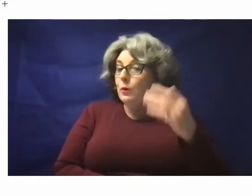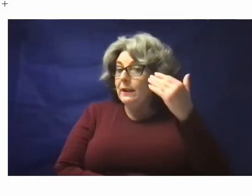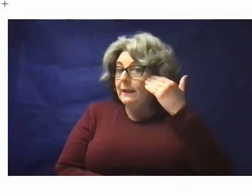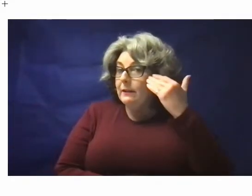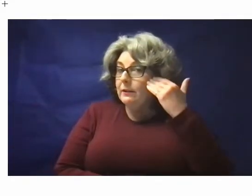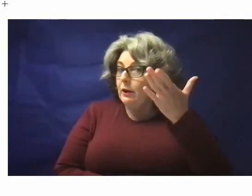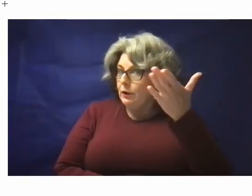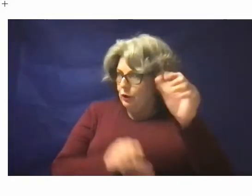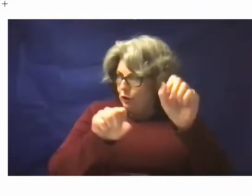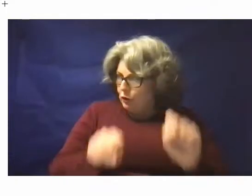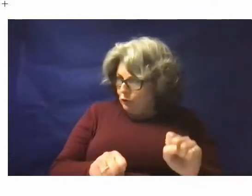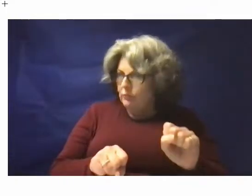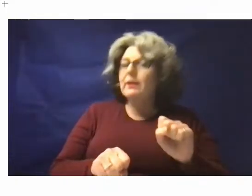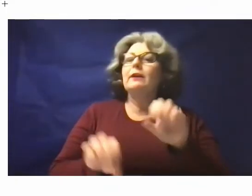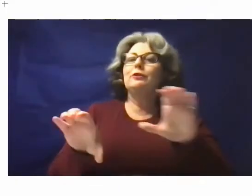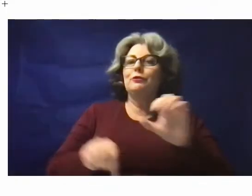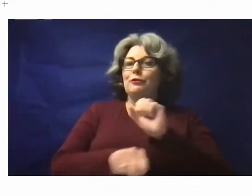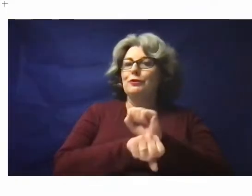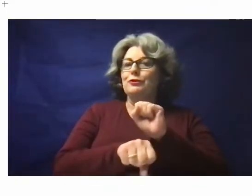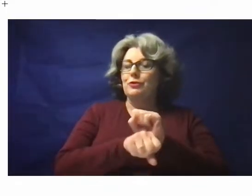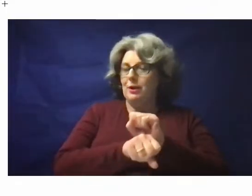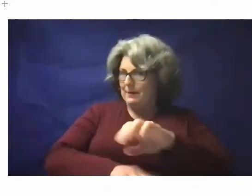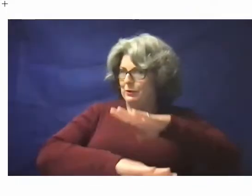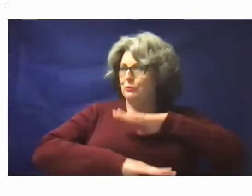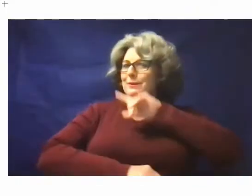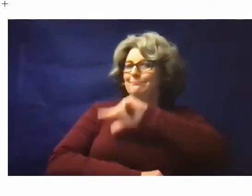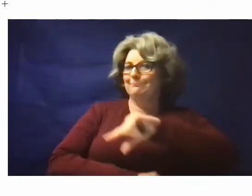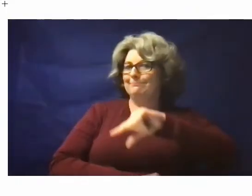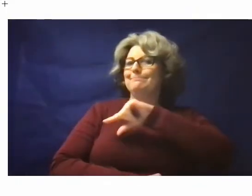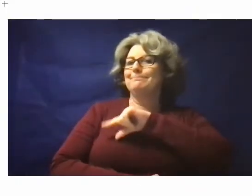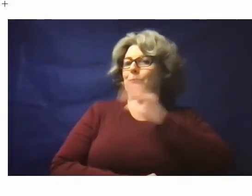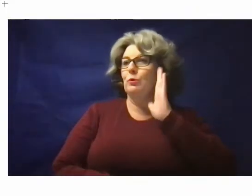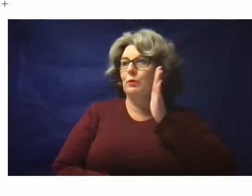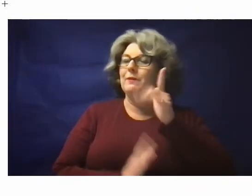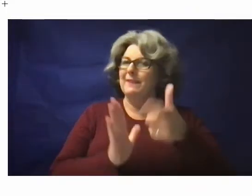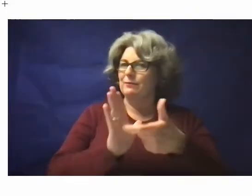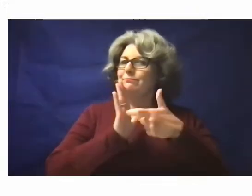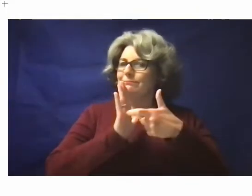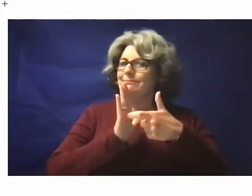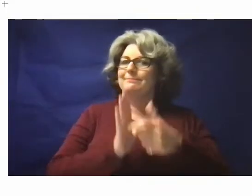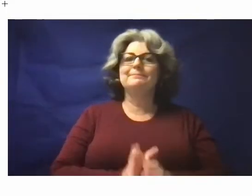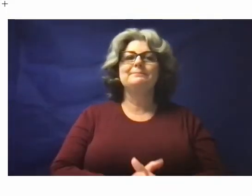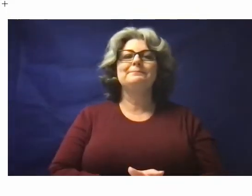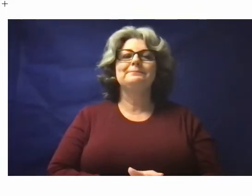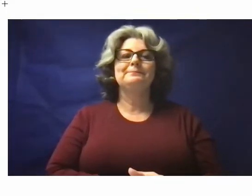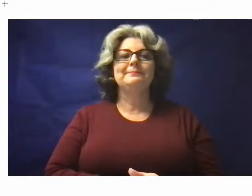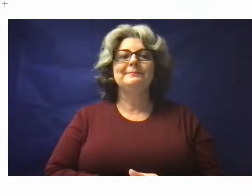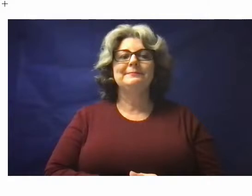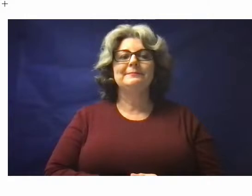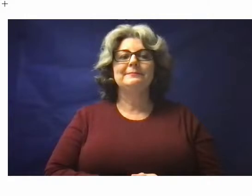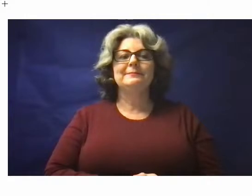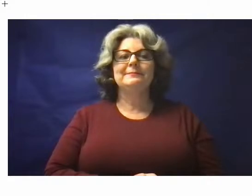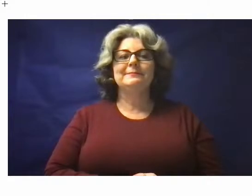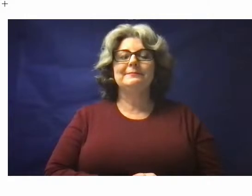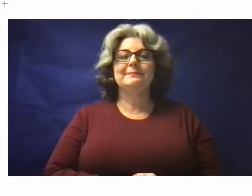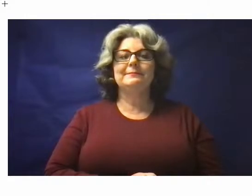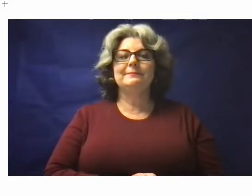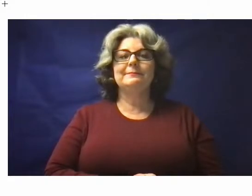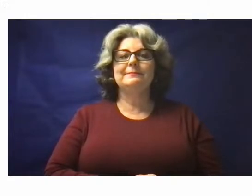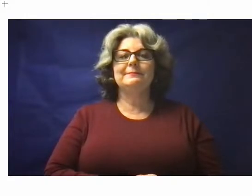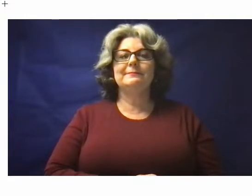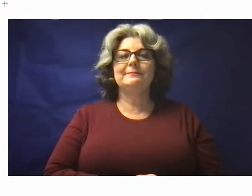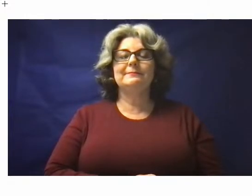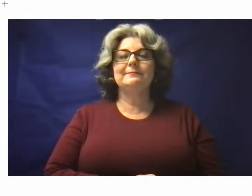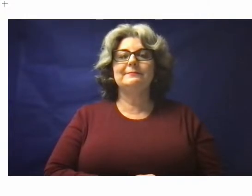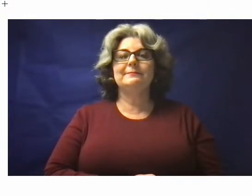can do the job and you meet the qualification that is required. Next slide, please.